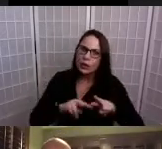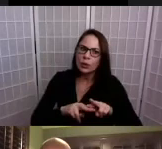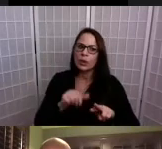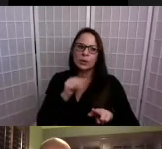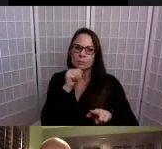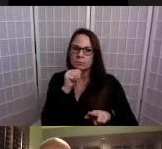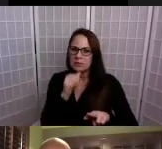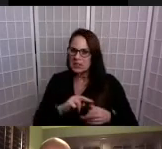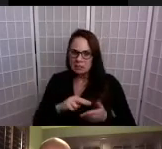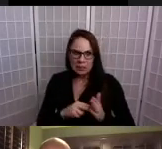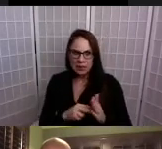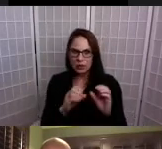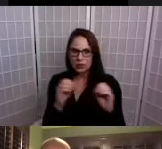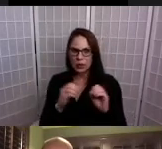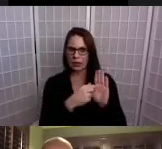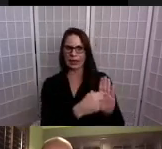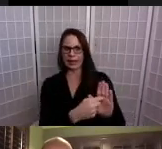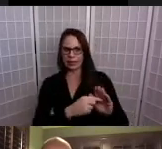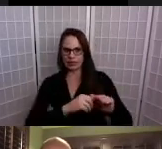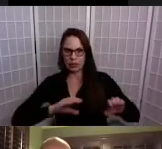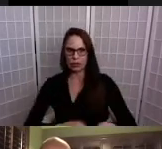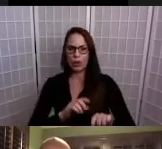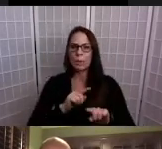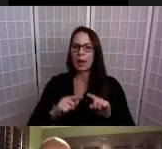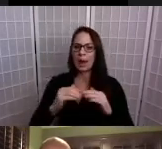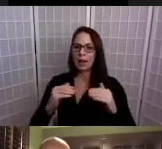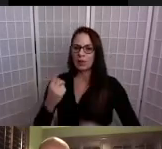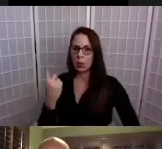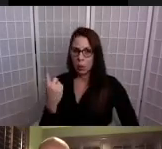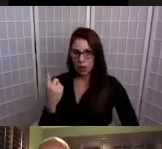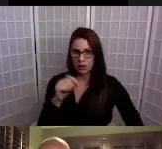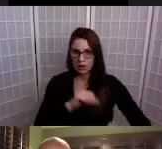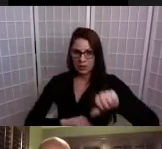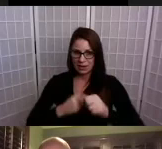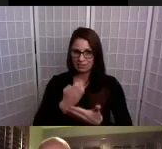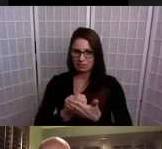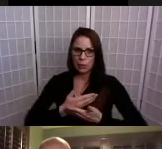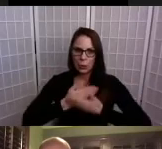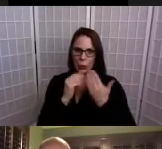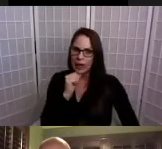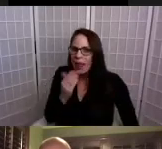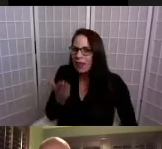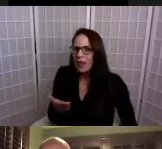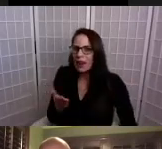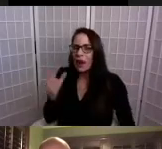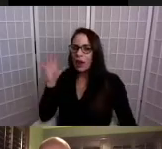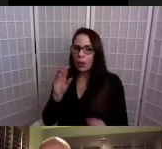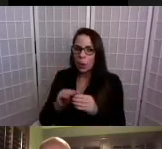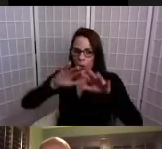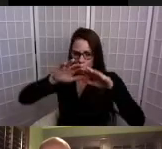it just means that the firm level 1 scientific evidence is not there. On the whole, these treatments